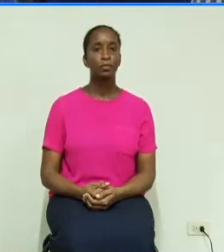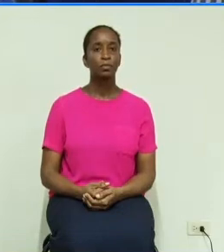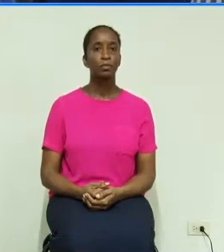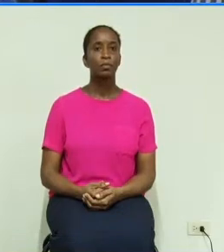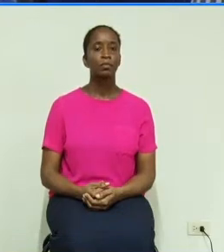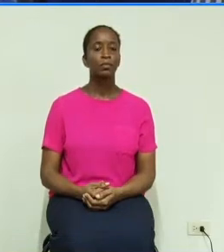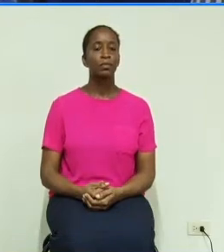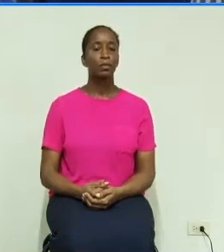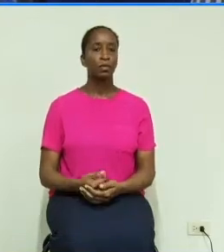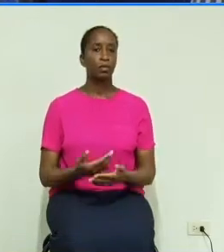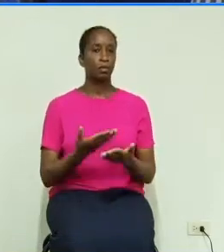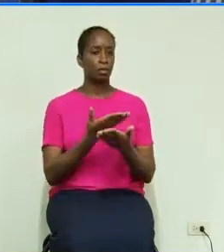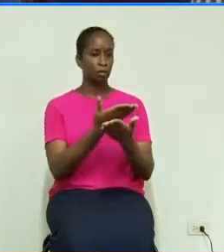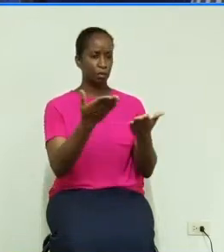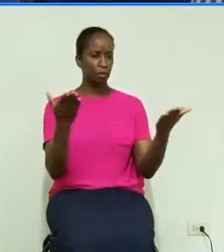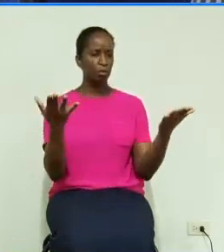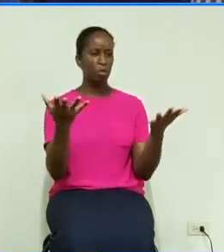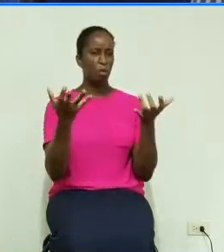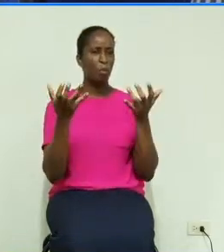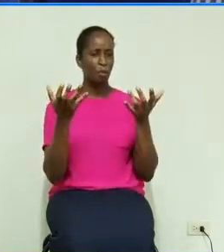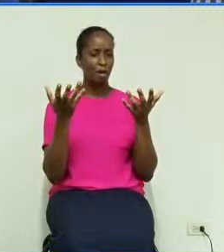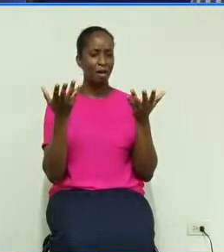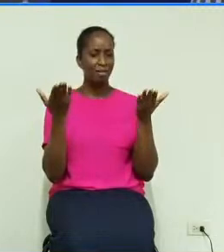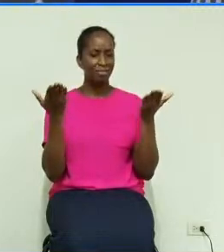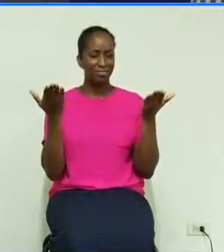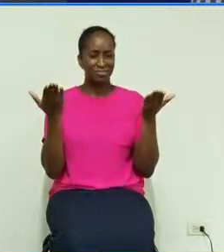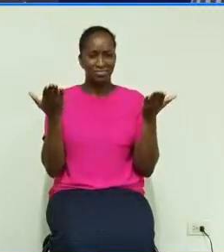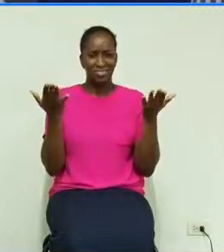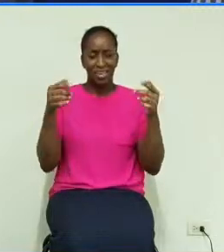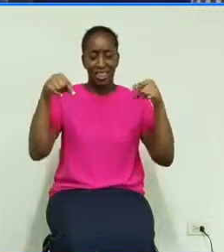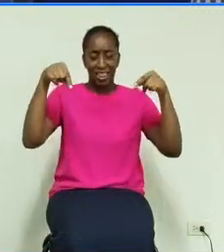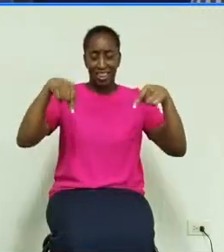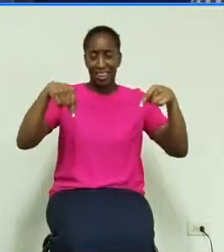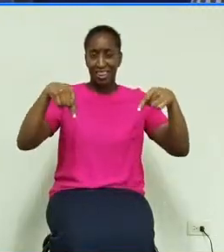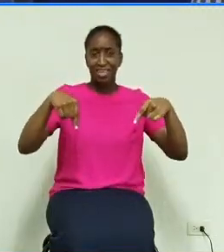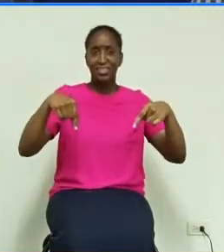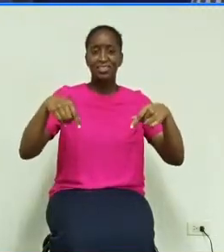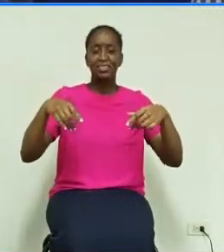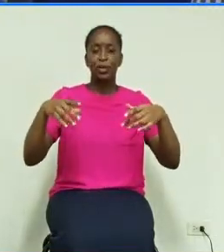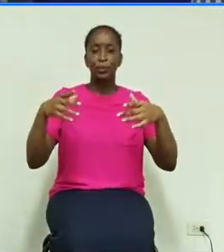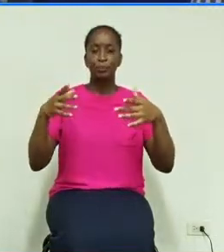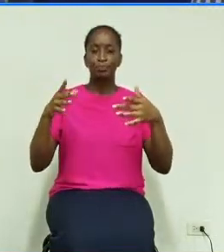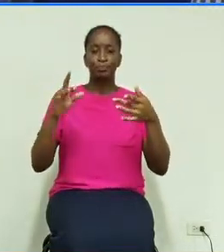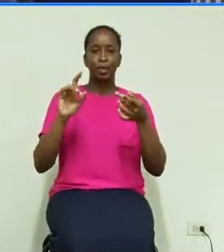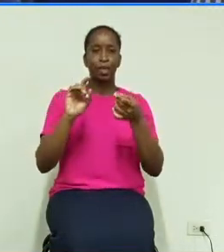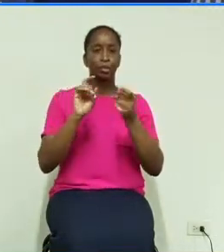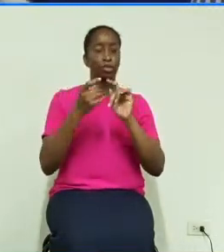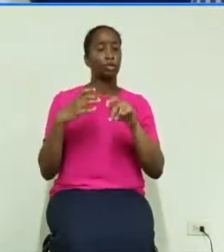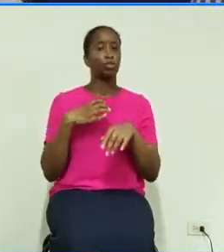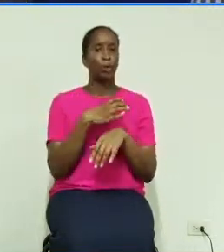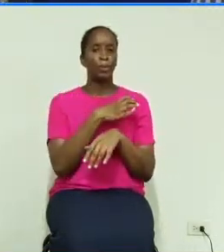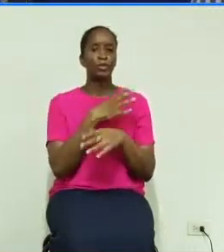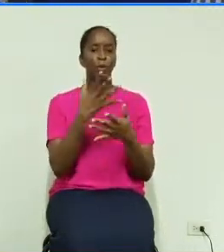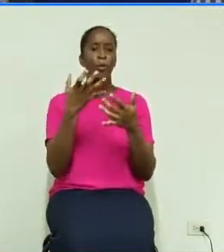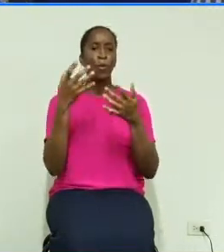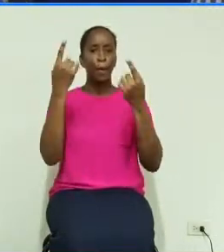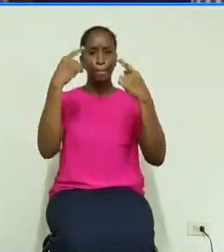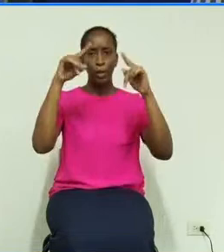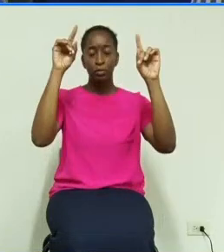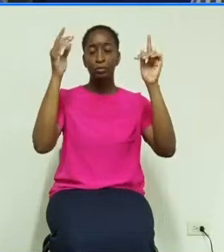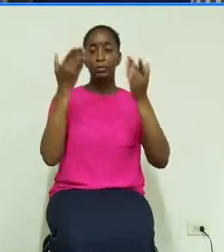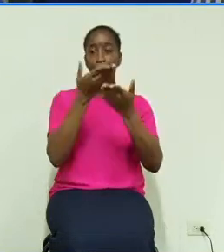significant exercise. And to our audience, I also want to say thank you to the members of the Barbados Police